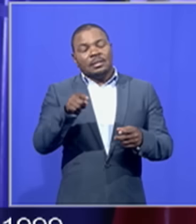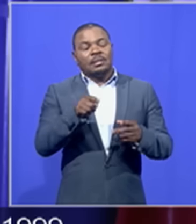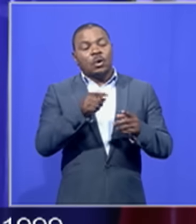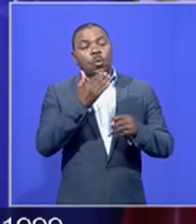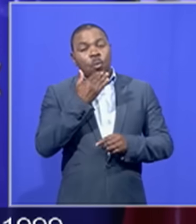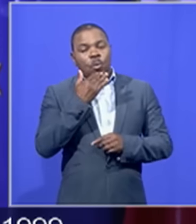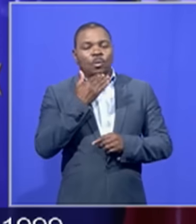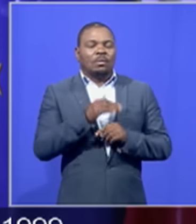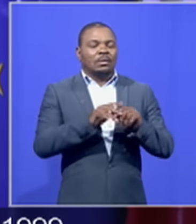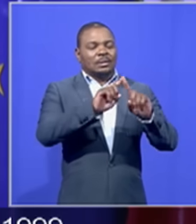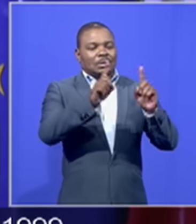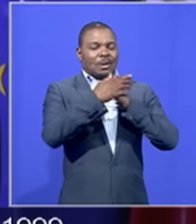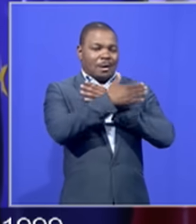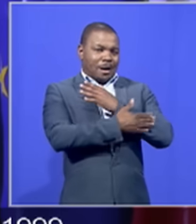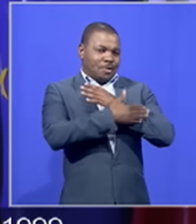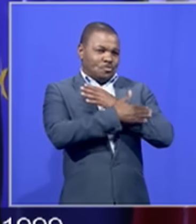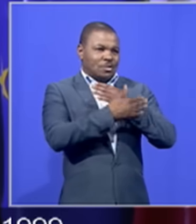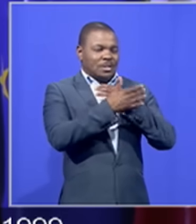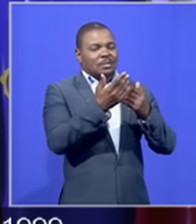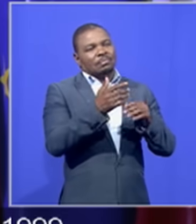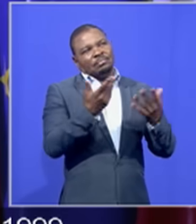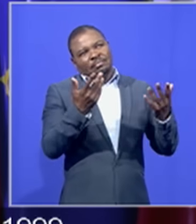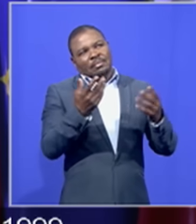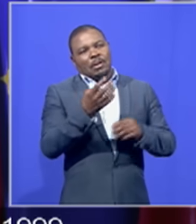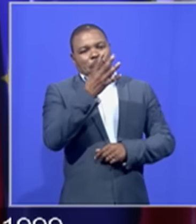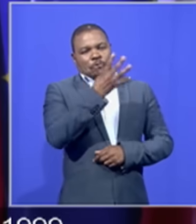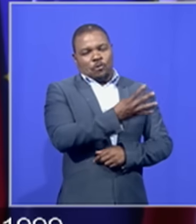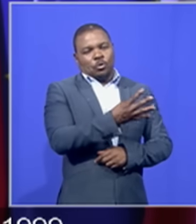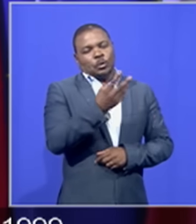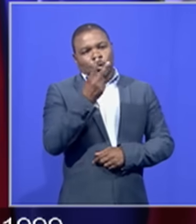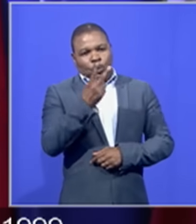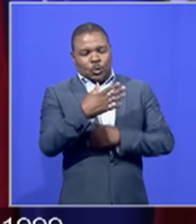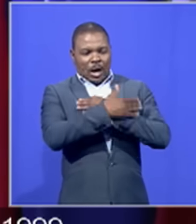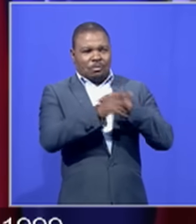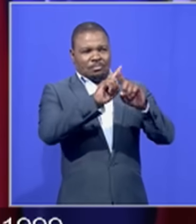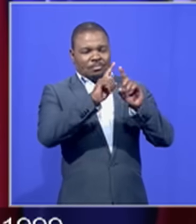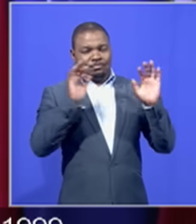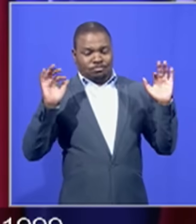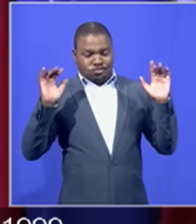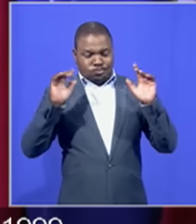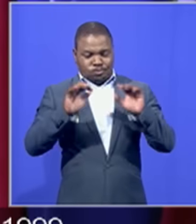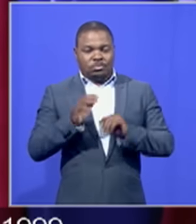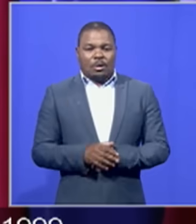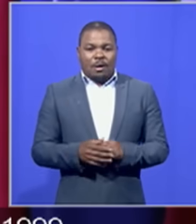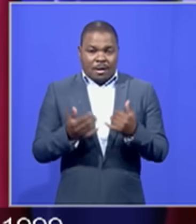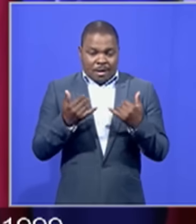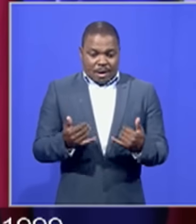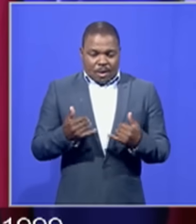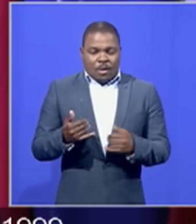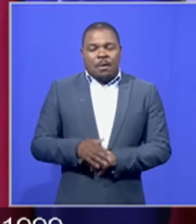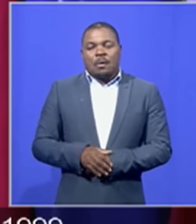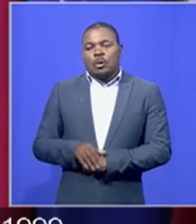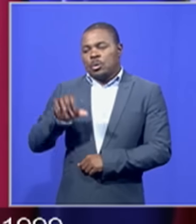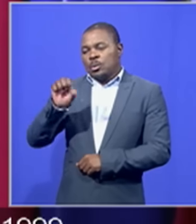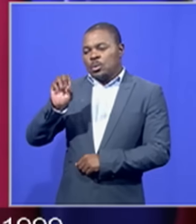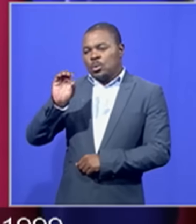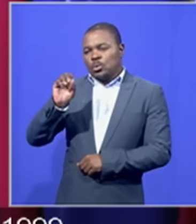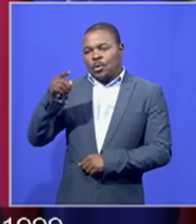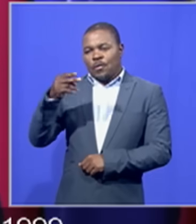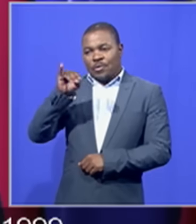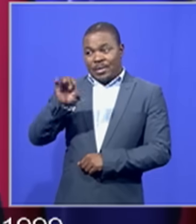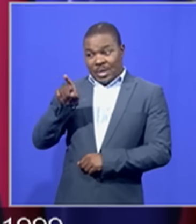tse di farologaneng di ka nna 42 mme re utlwa gone yaanong go tswa go go mme Sophie le modiri ka nna mo